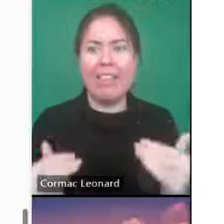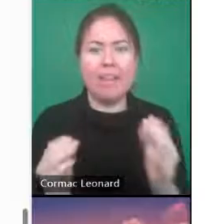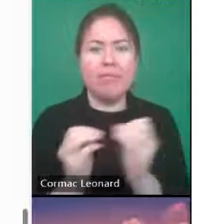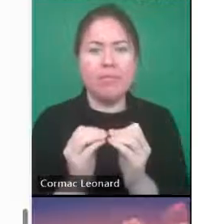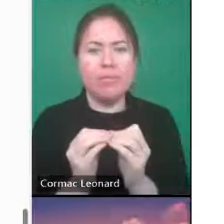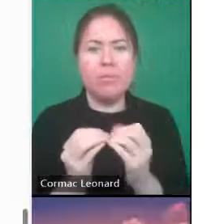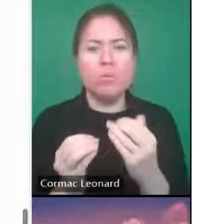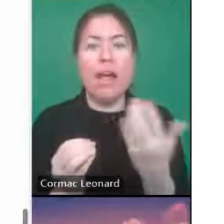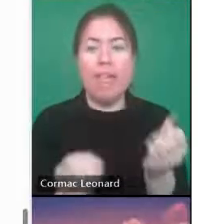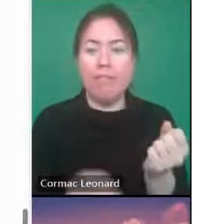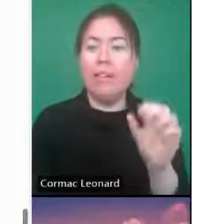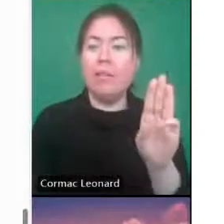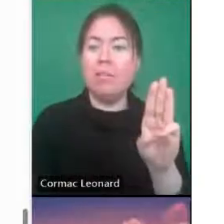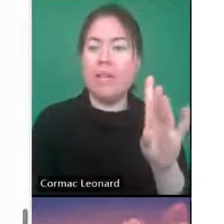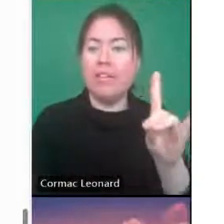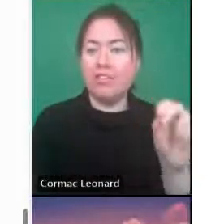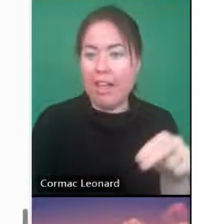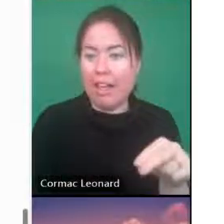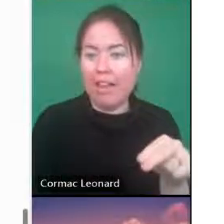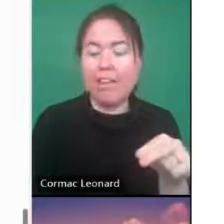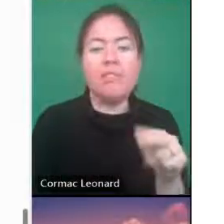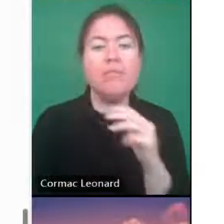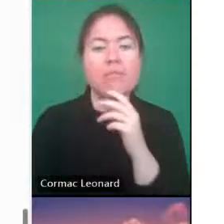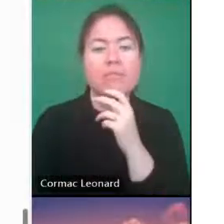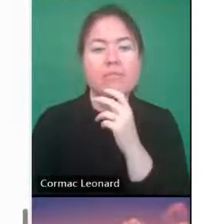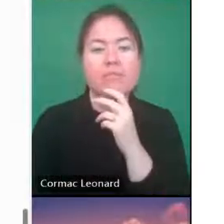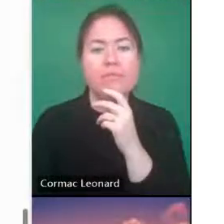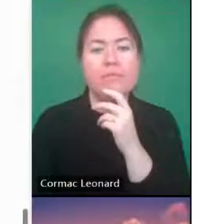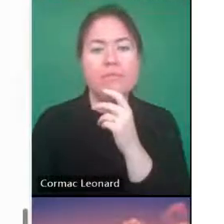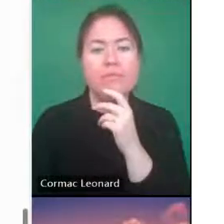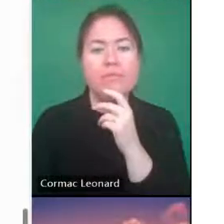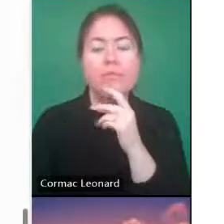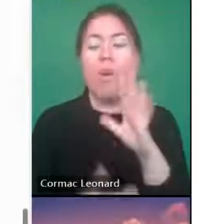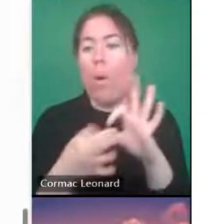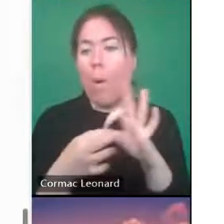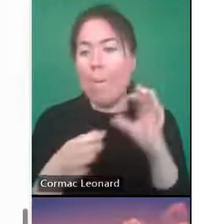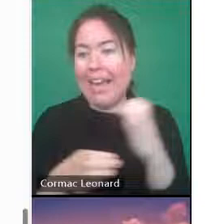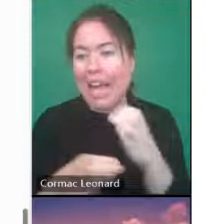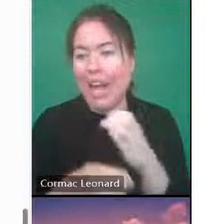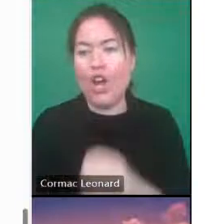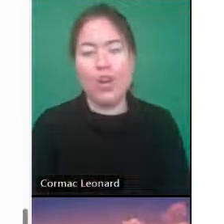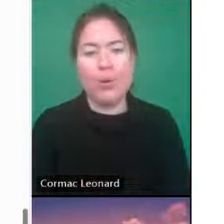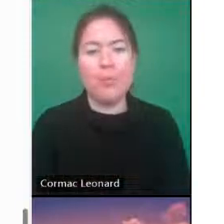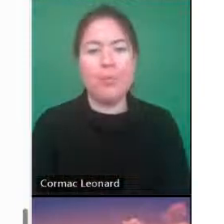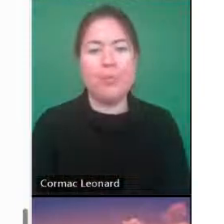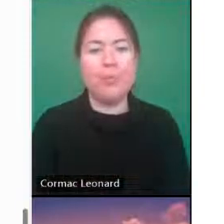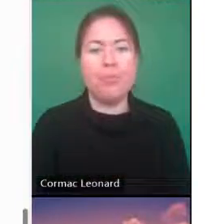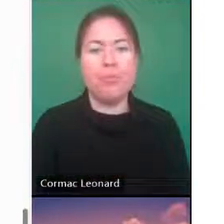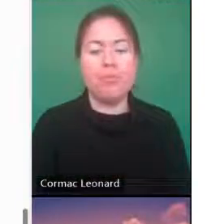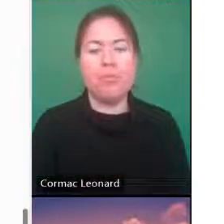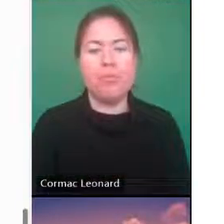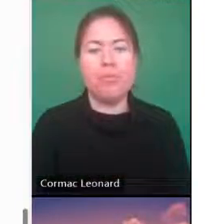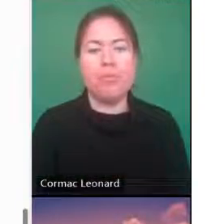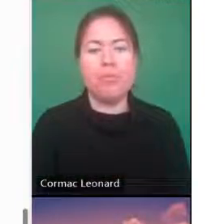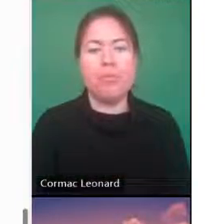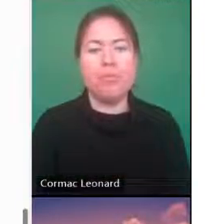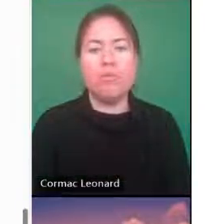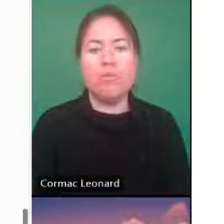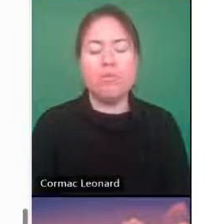there's PHN and home care being provided, and you might say